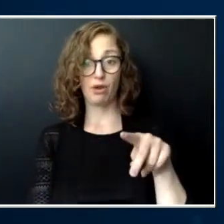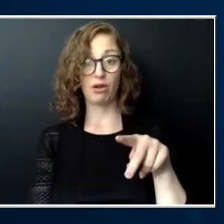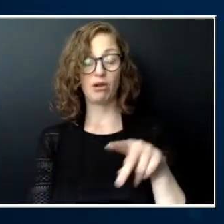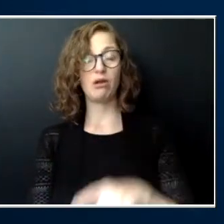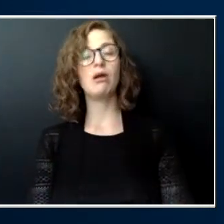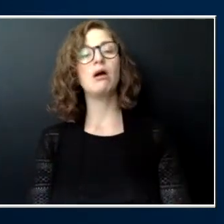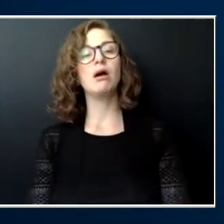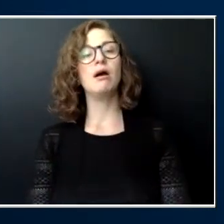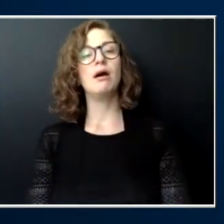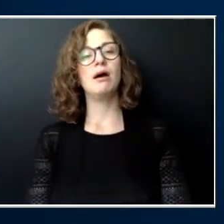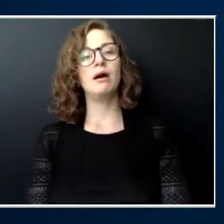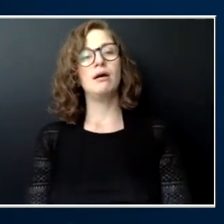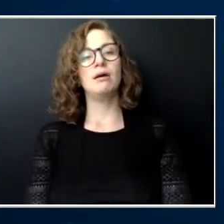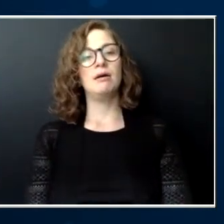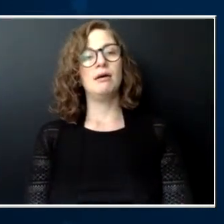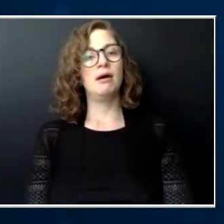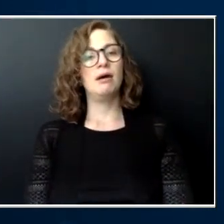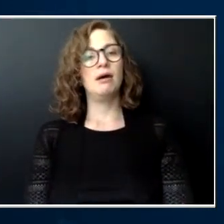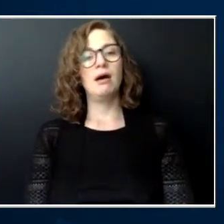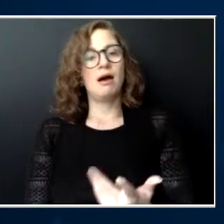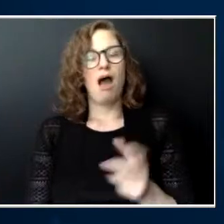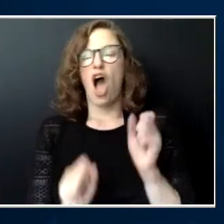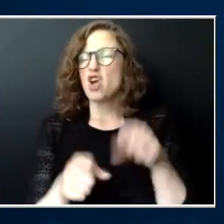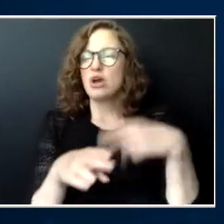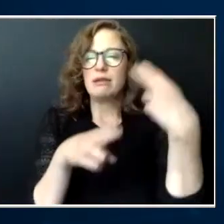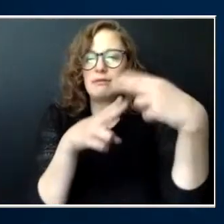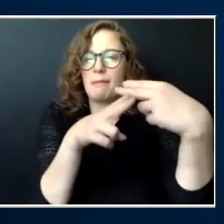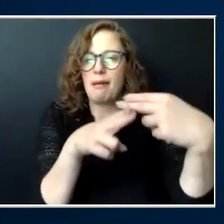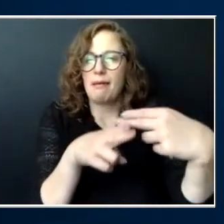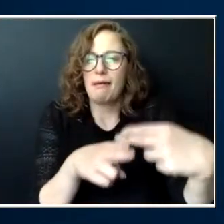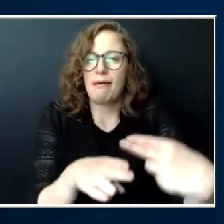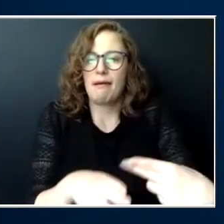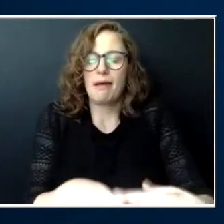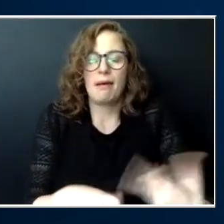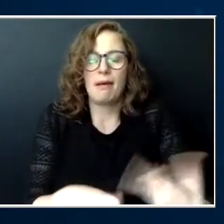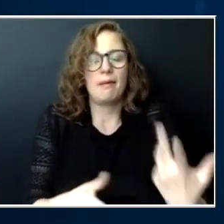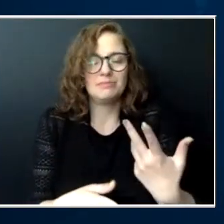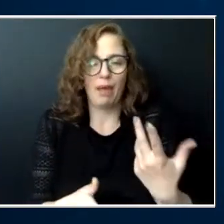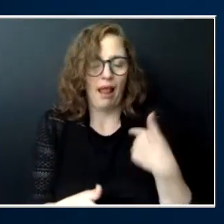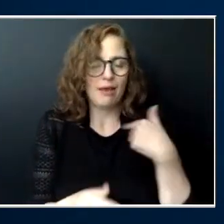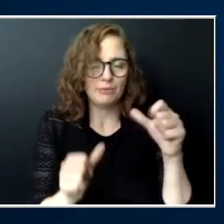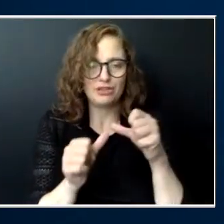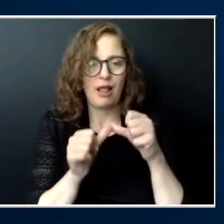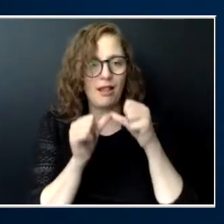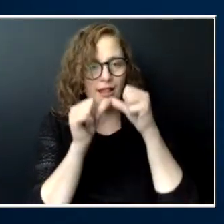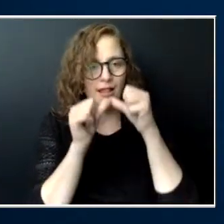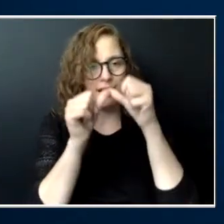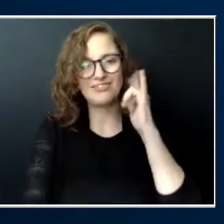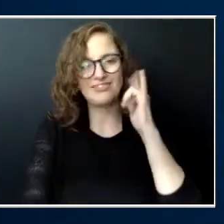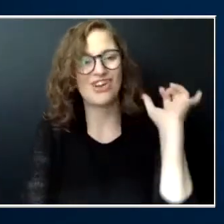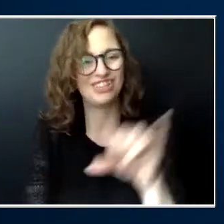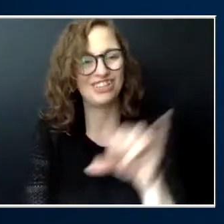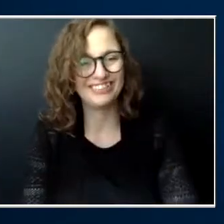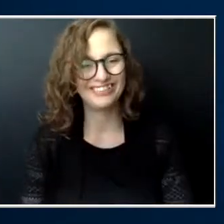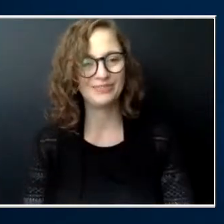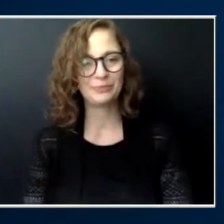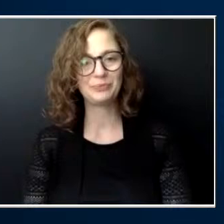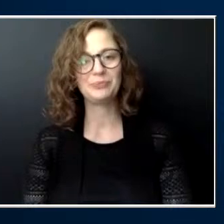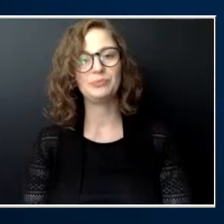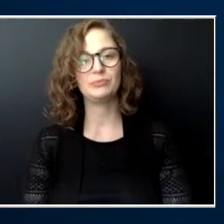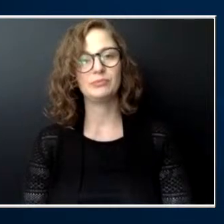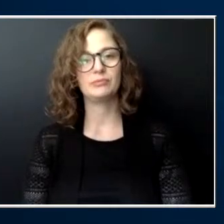I could start naming names, so I'd never stop. And then, well, Dr. McKittrick